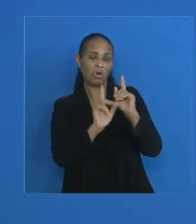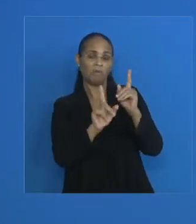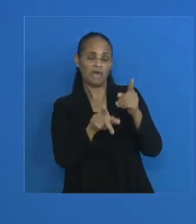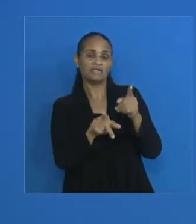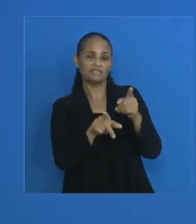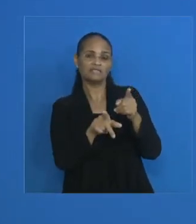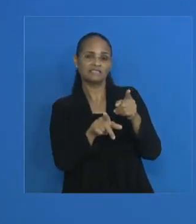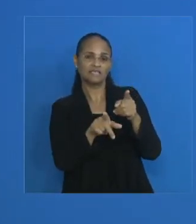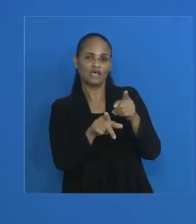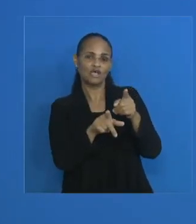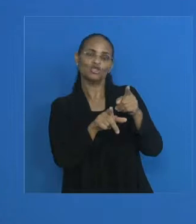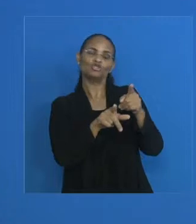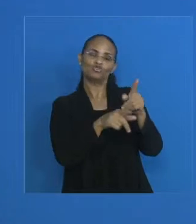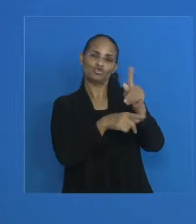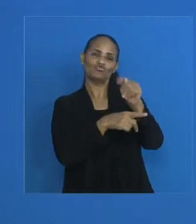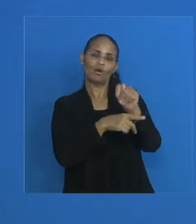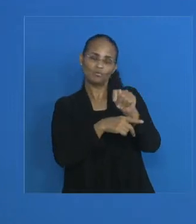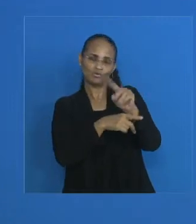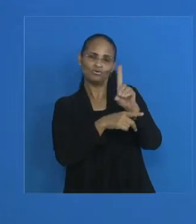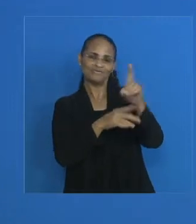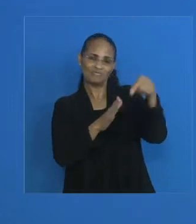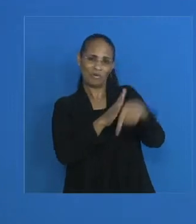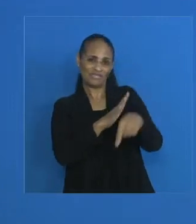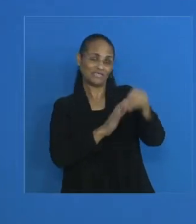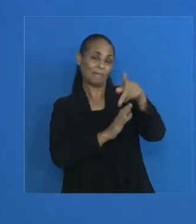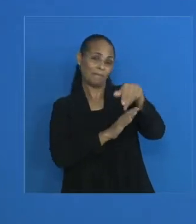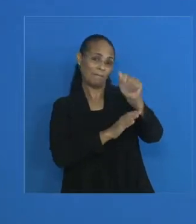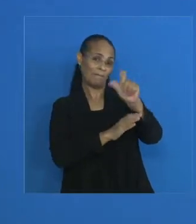to Tropical Depression Paulette.